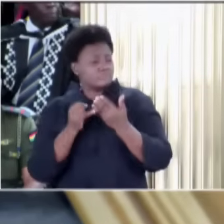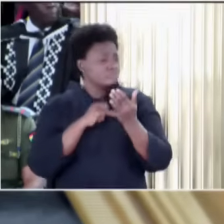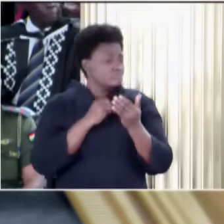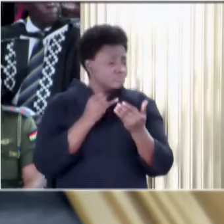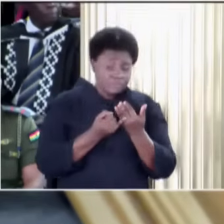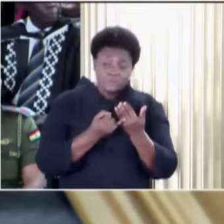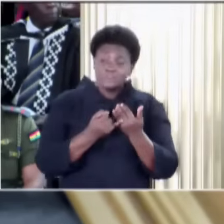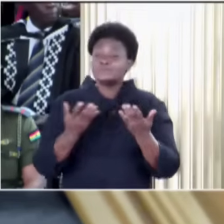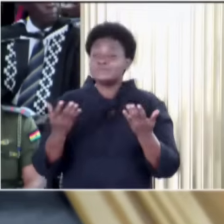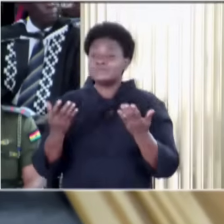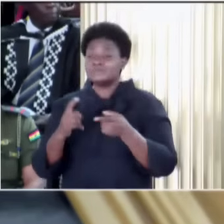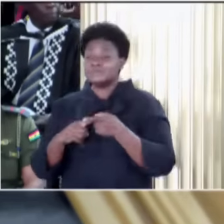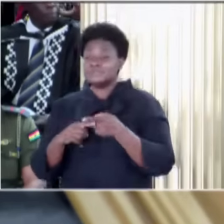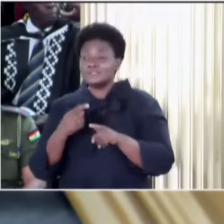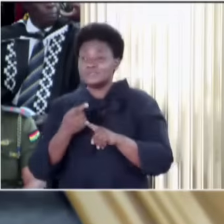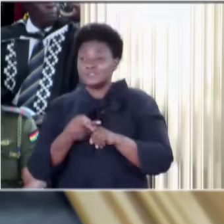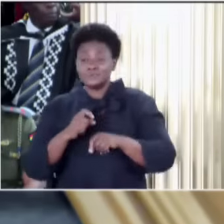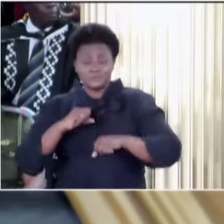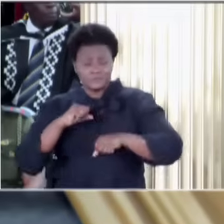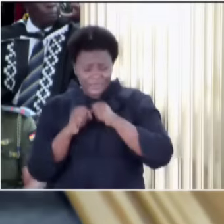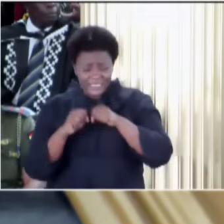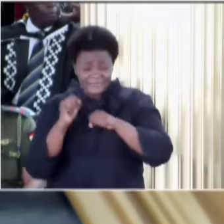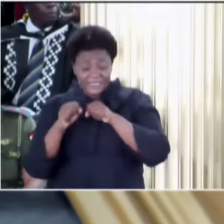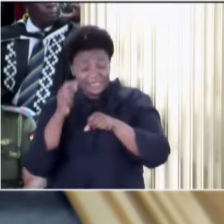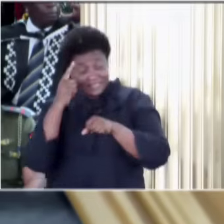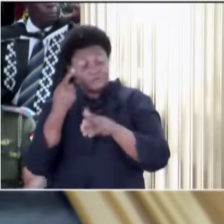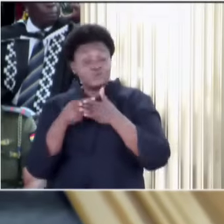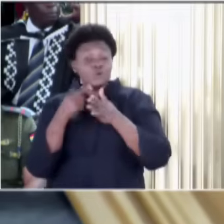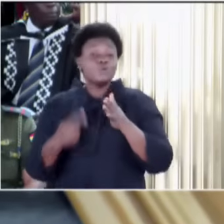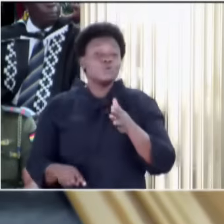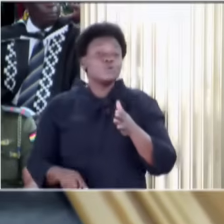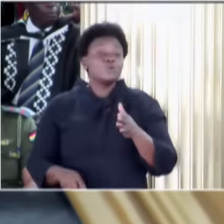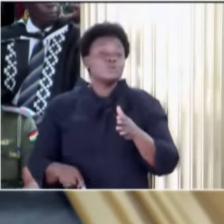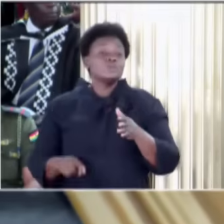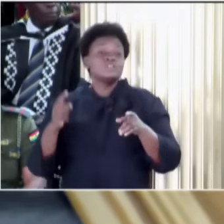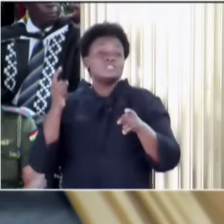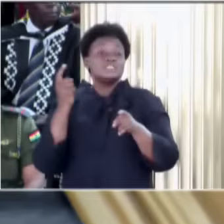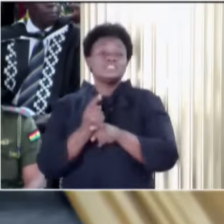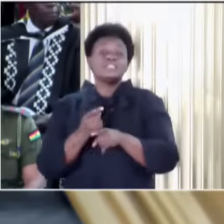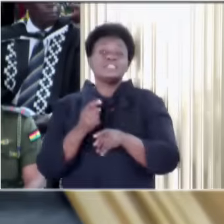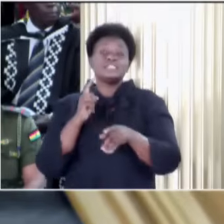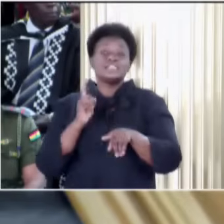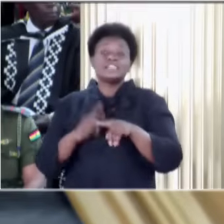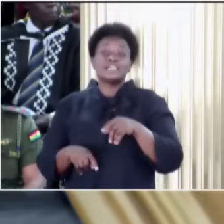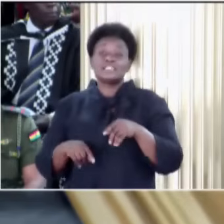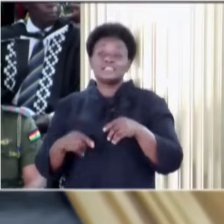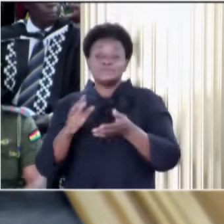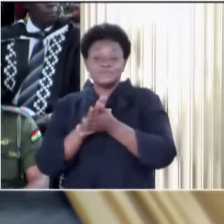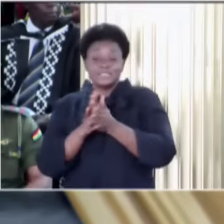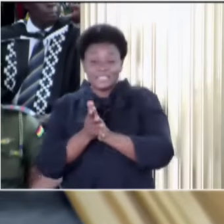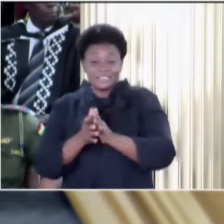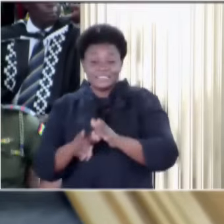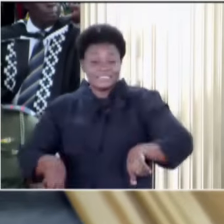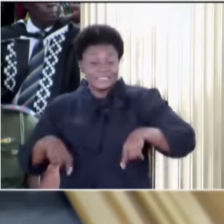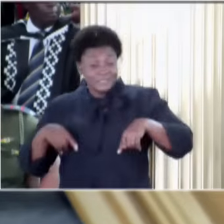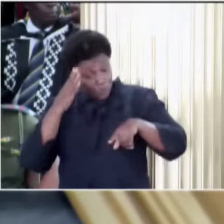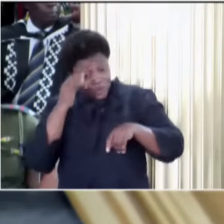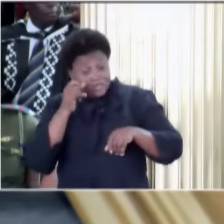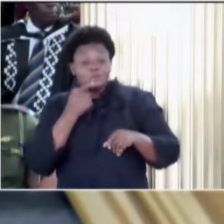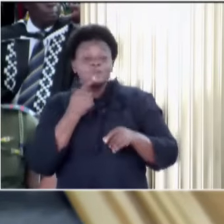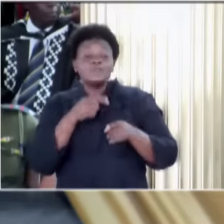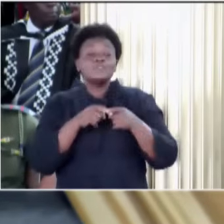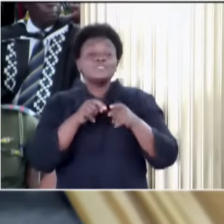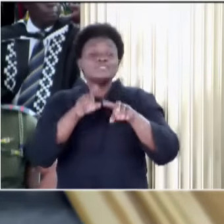from breath. They just can't breathe and come to life. And it's not because they lacked vision